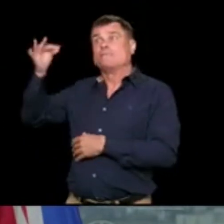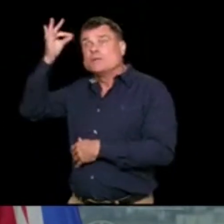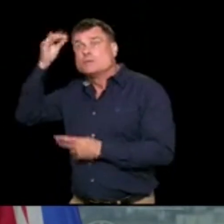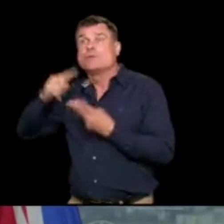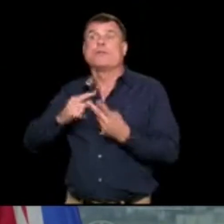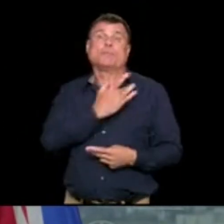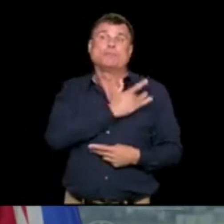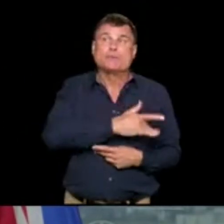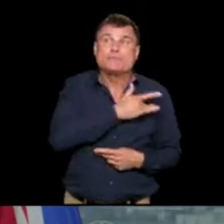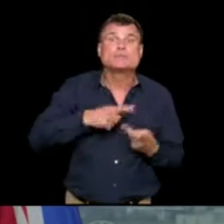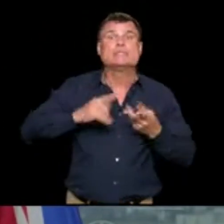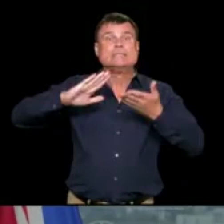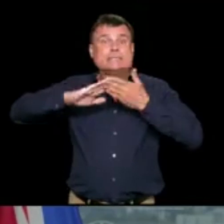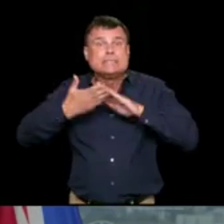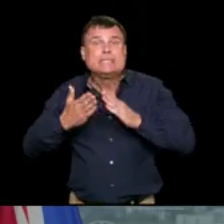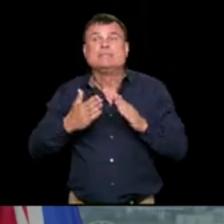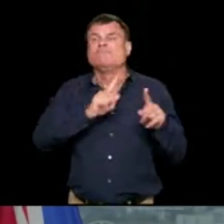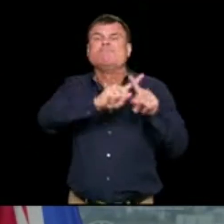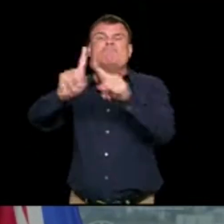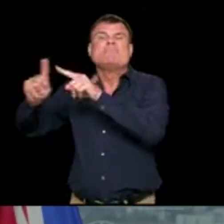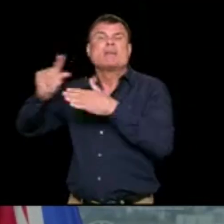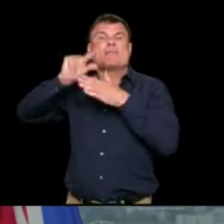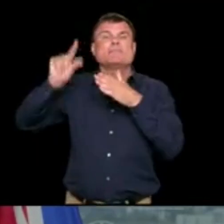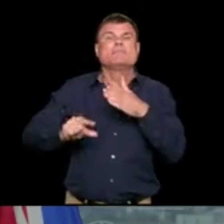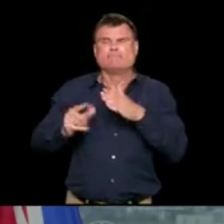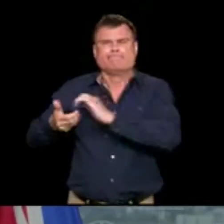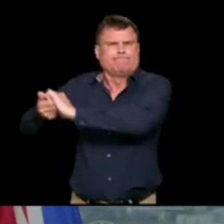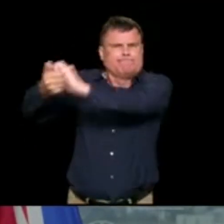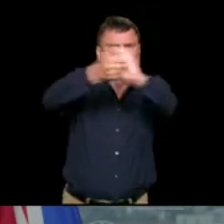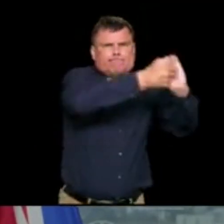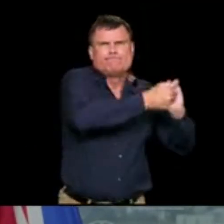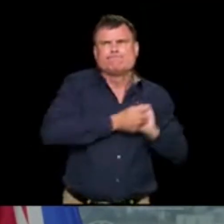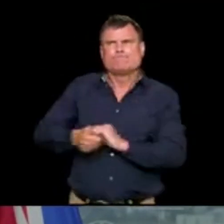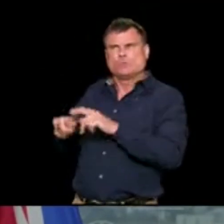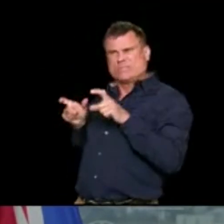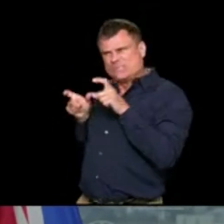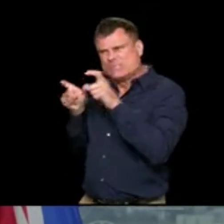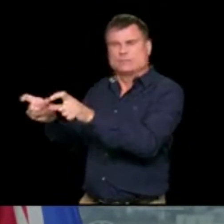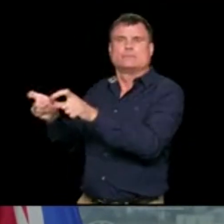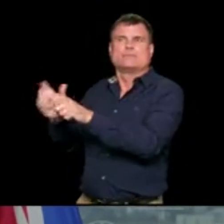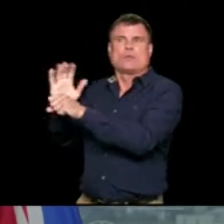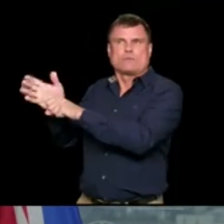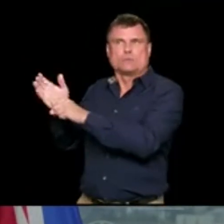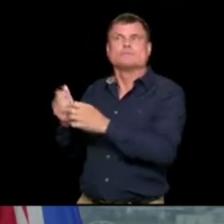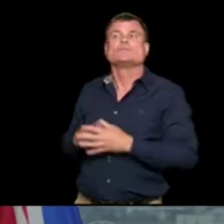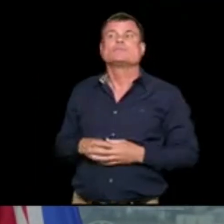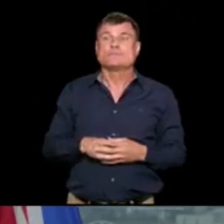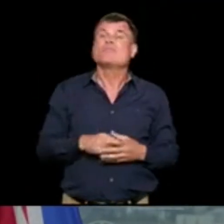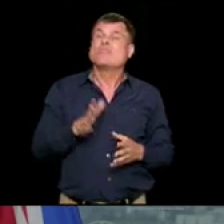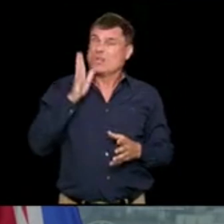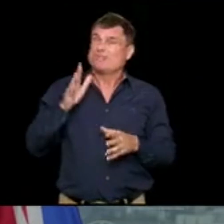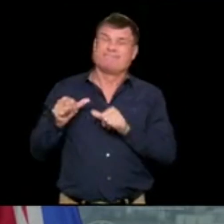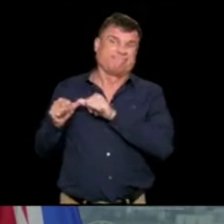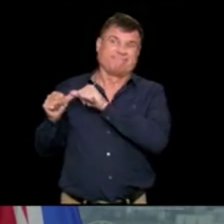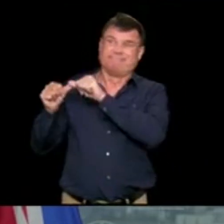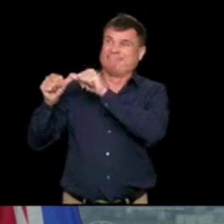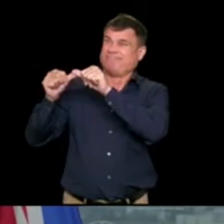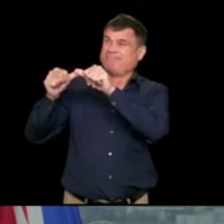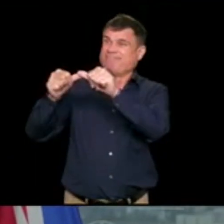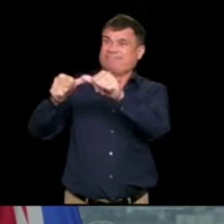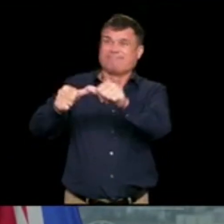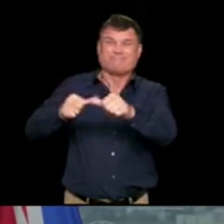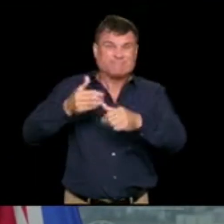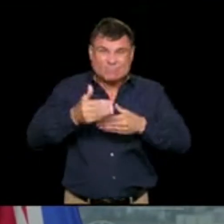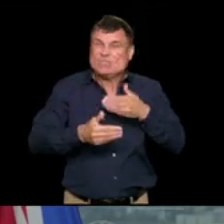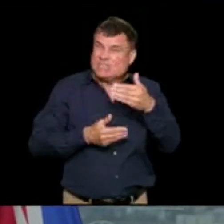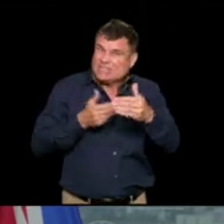come together across partisan divides and worked effectively in common cause. I believe it will continue to be one as we move through